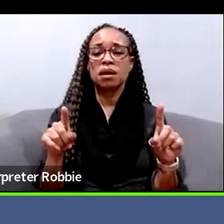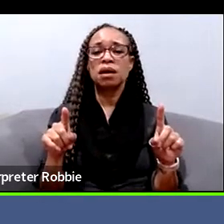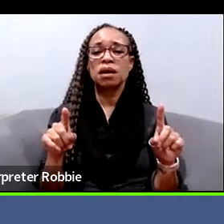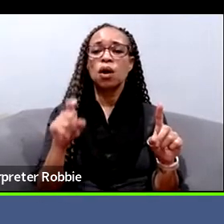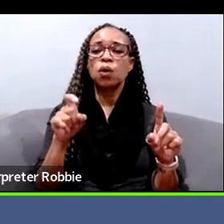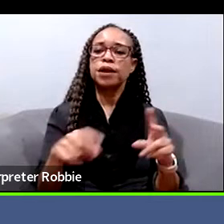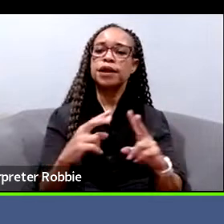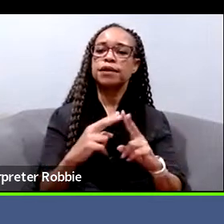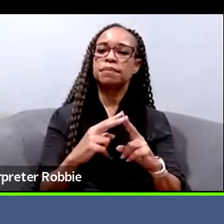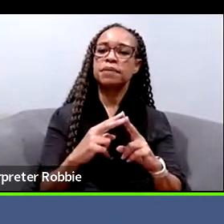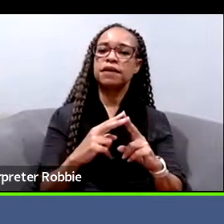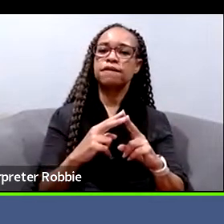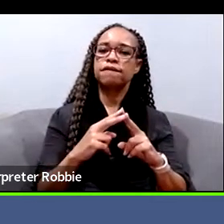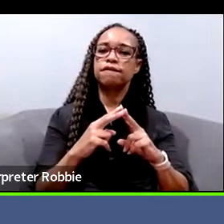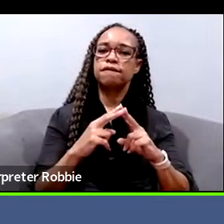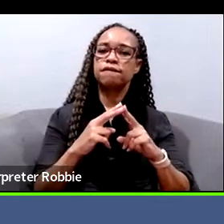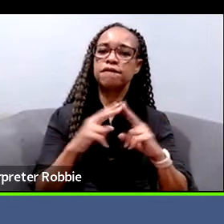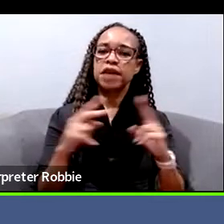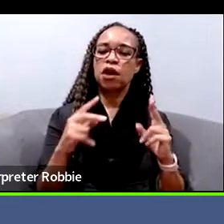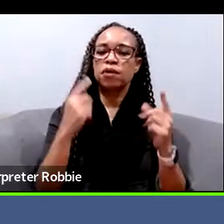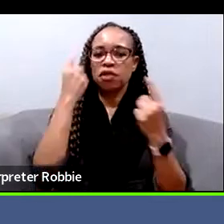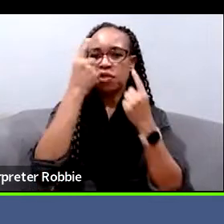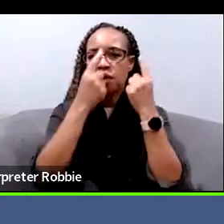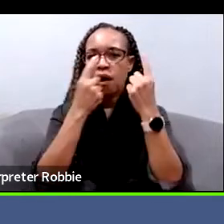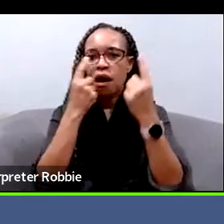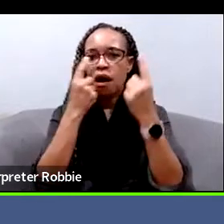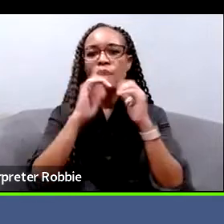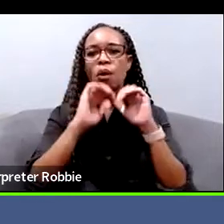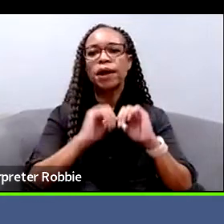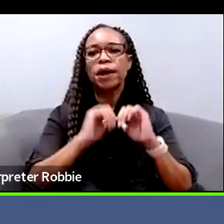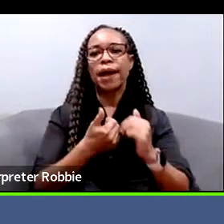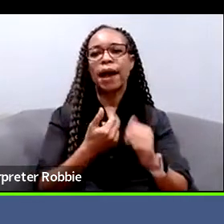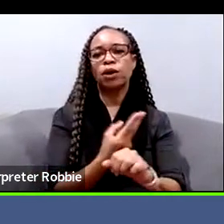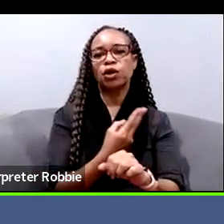very thoughtful and judicious about how we use